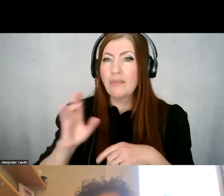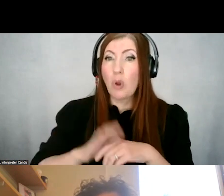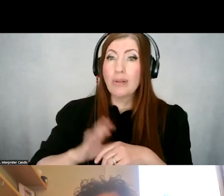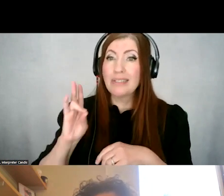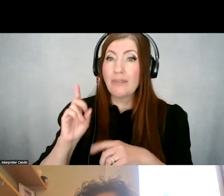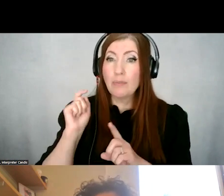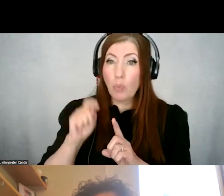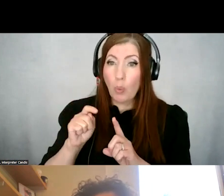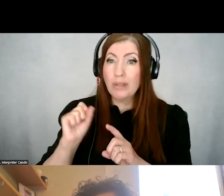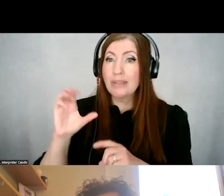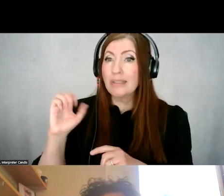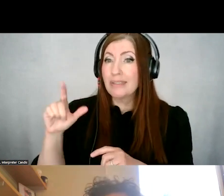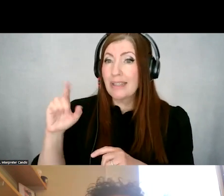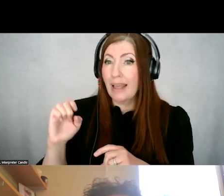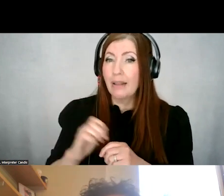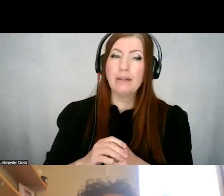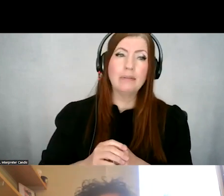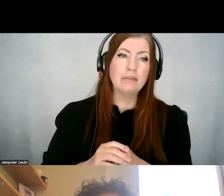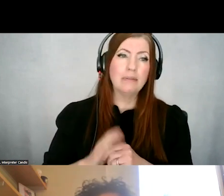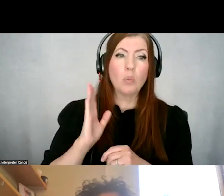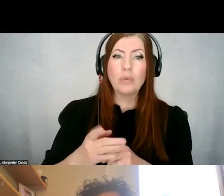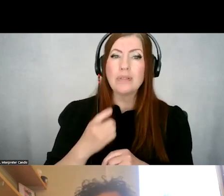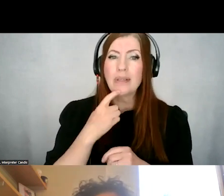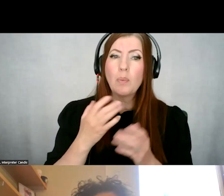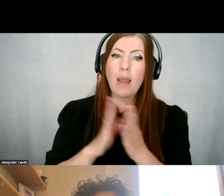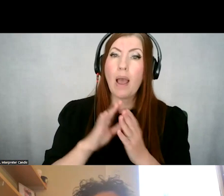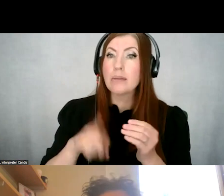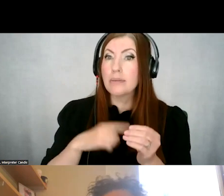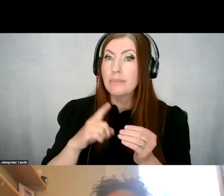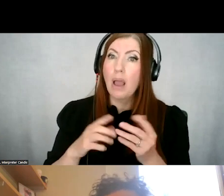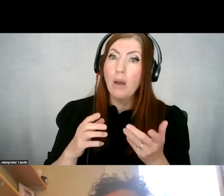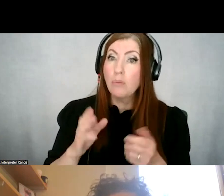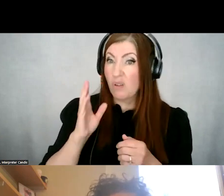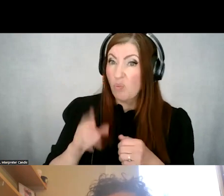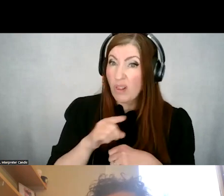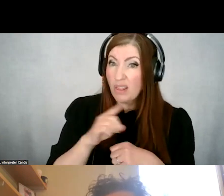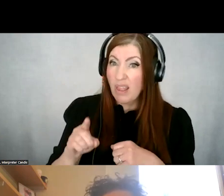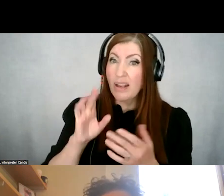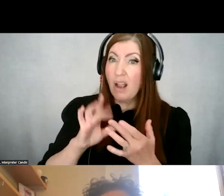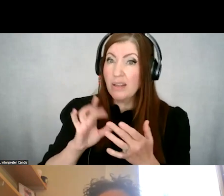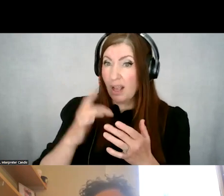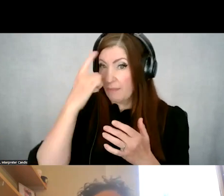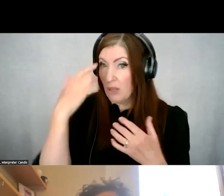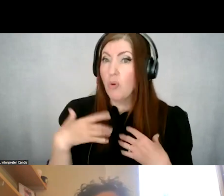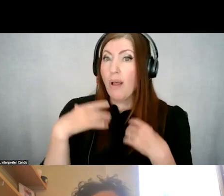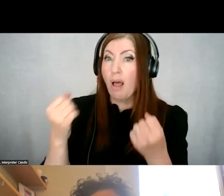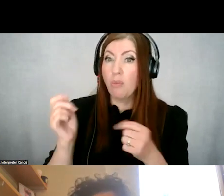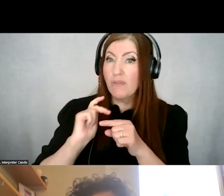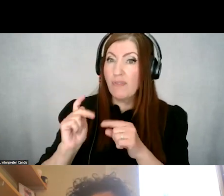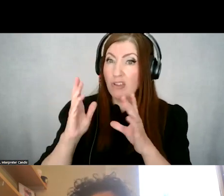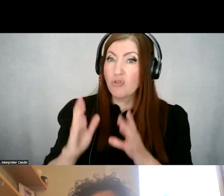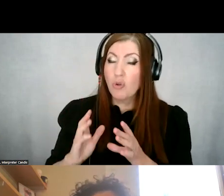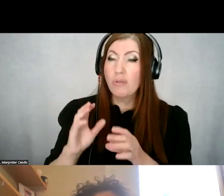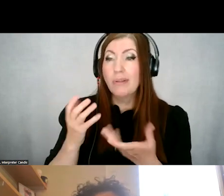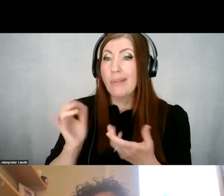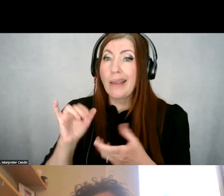7-point scale. I will say, and we also asked about how likely they'd be to reach out to a mental health professional, someone in their religious